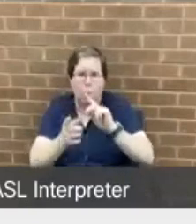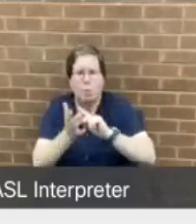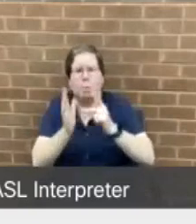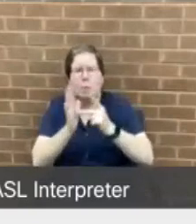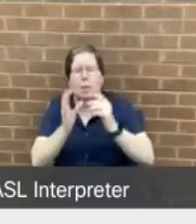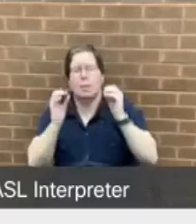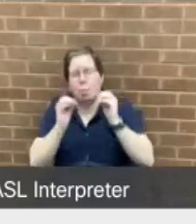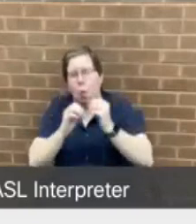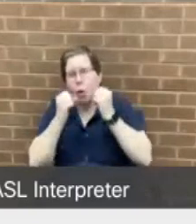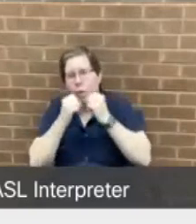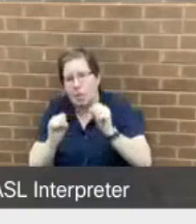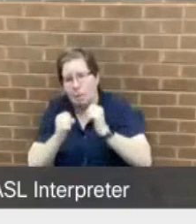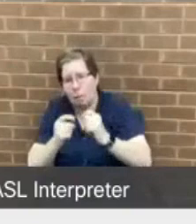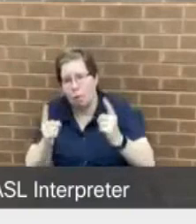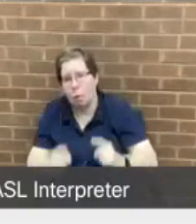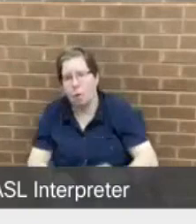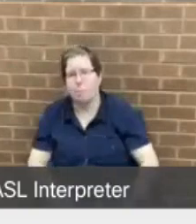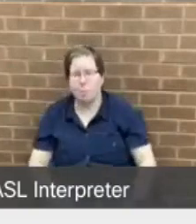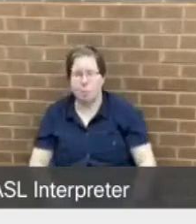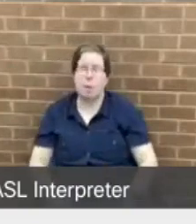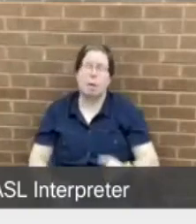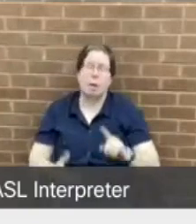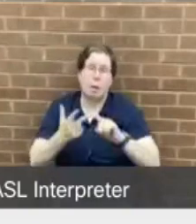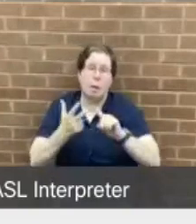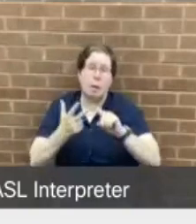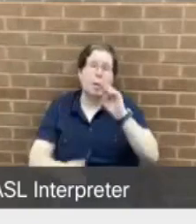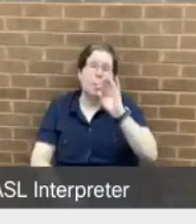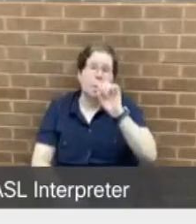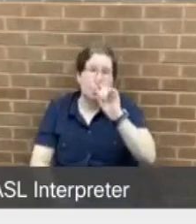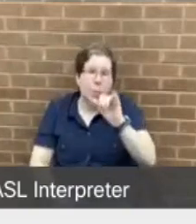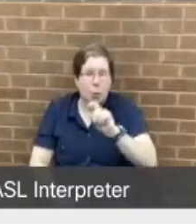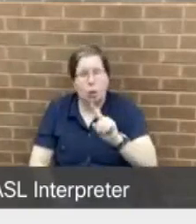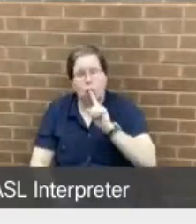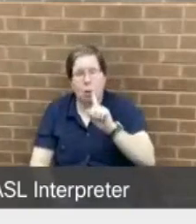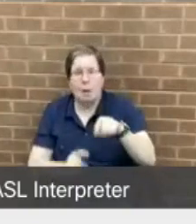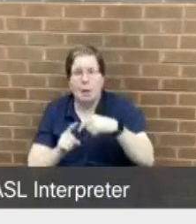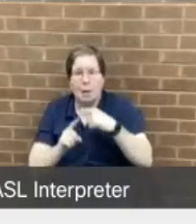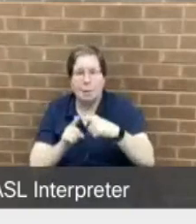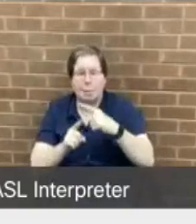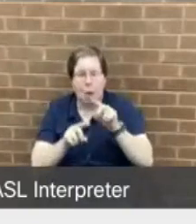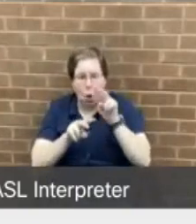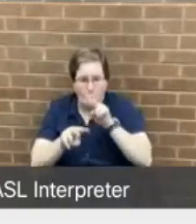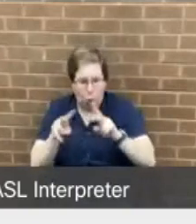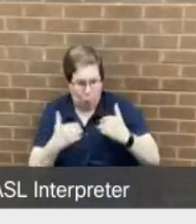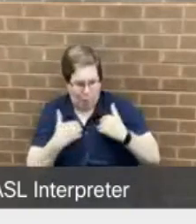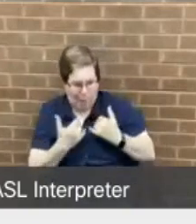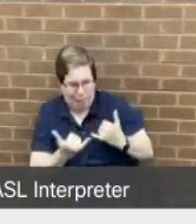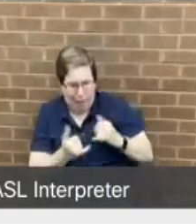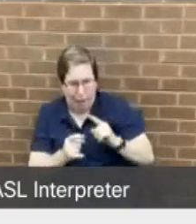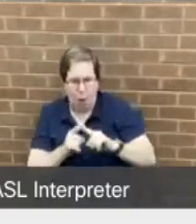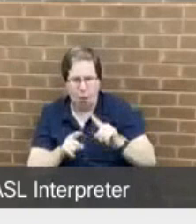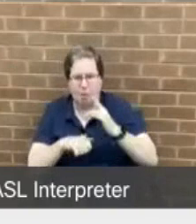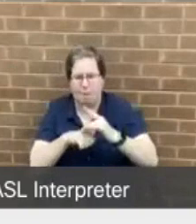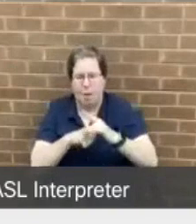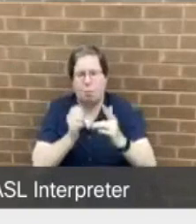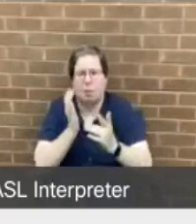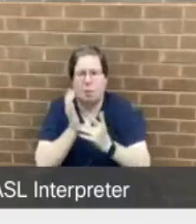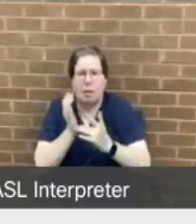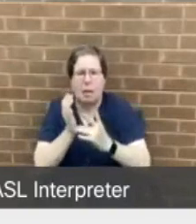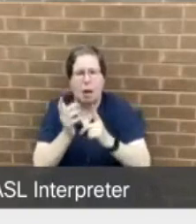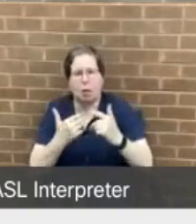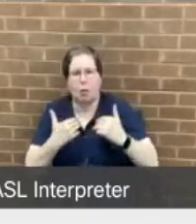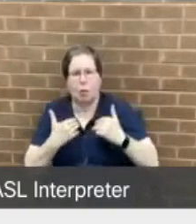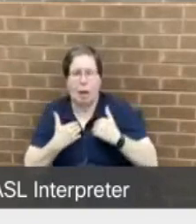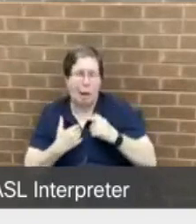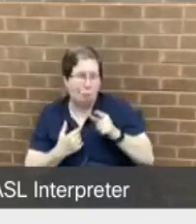everyone. Mobility projects are really about utilizing the existing footprint and available technology to deliver what Greg